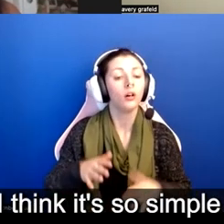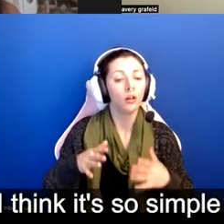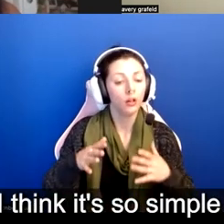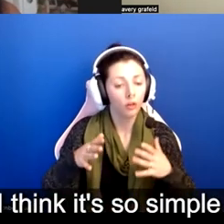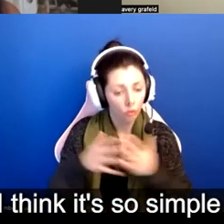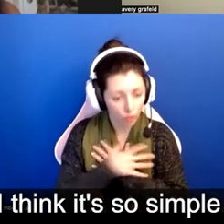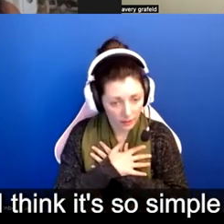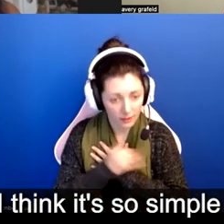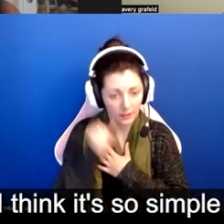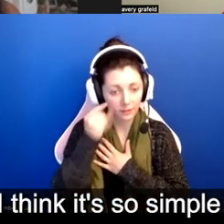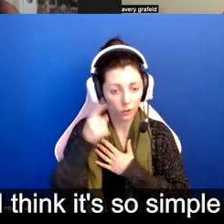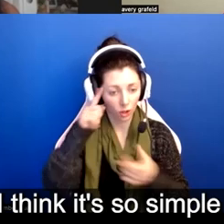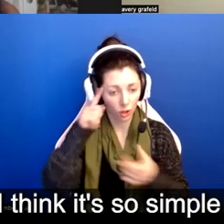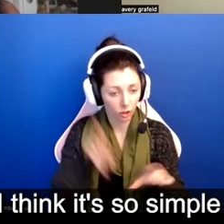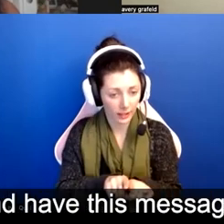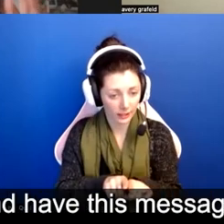a